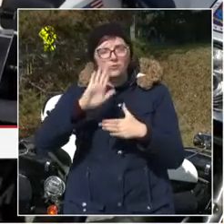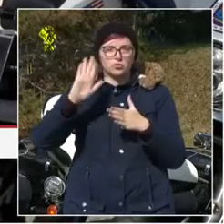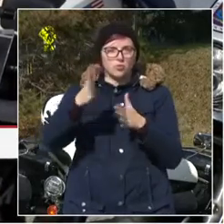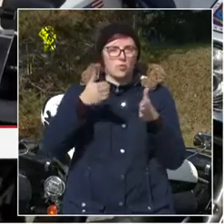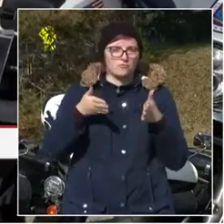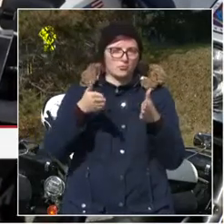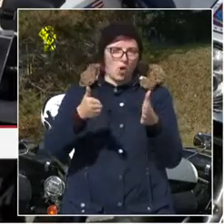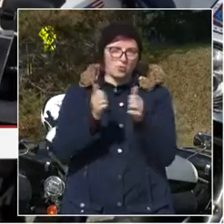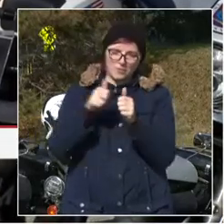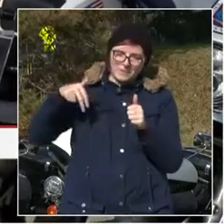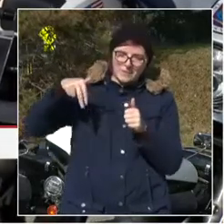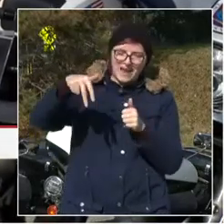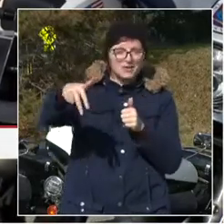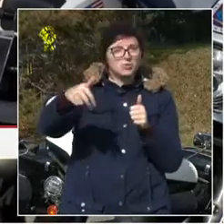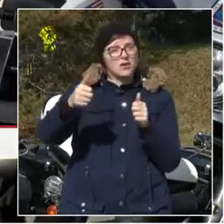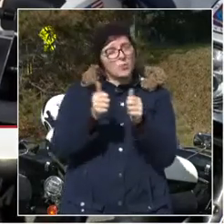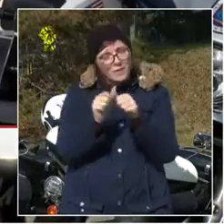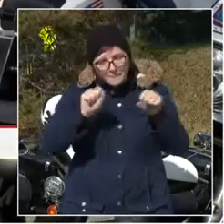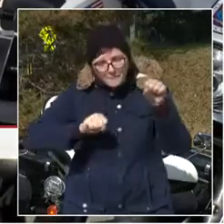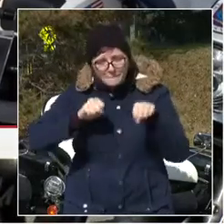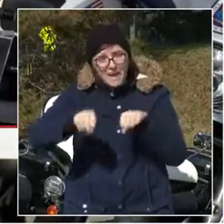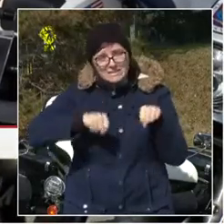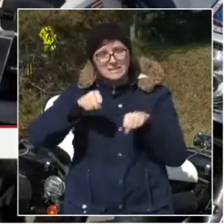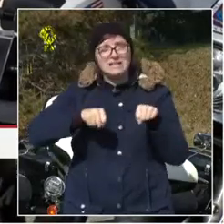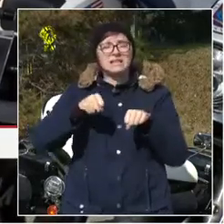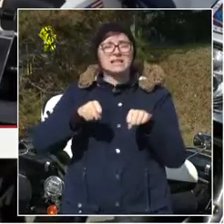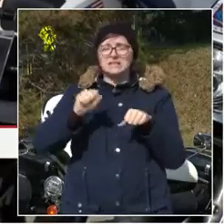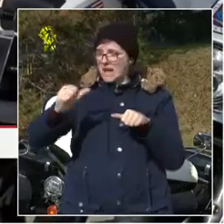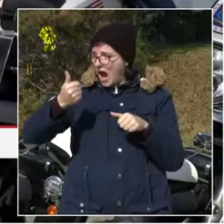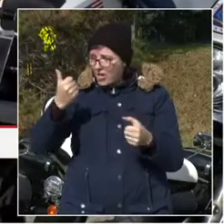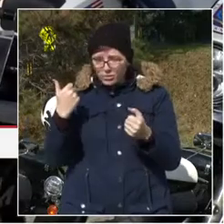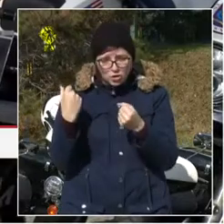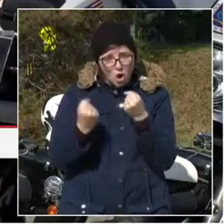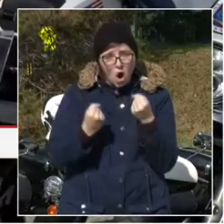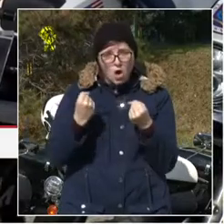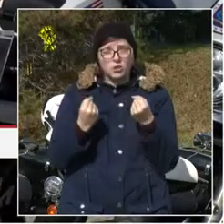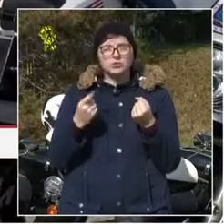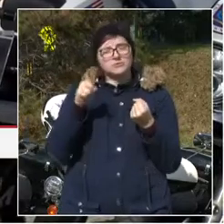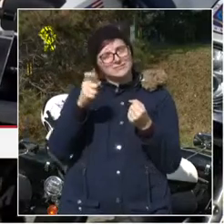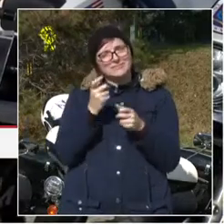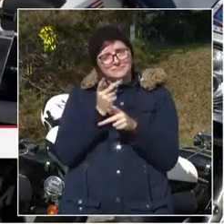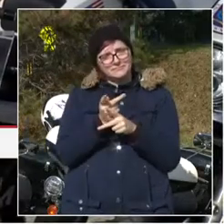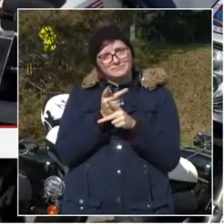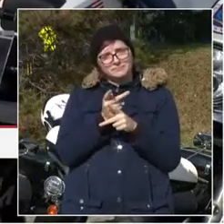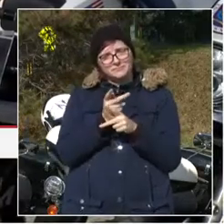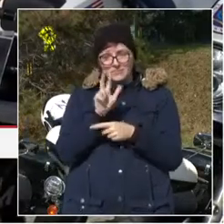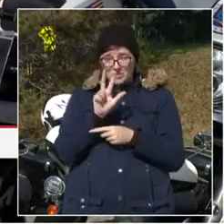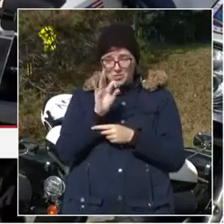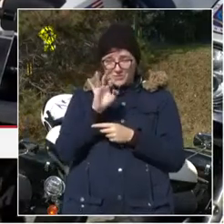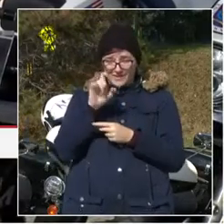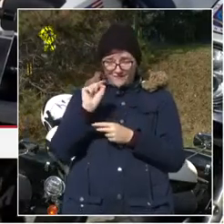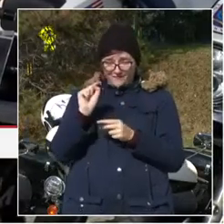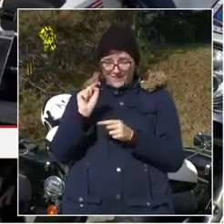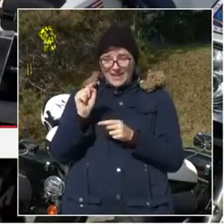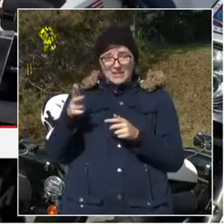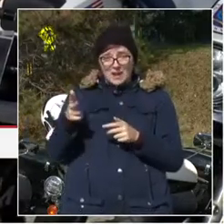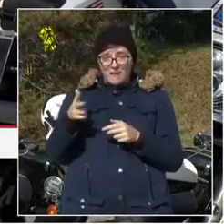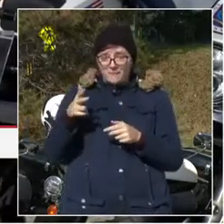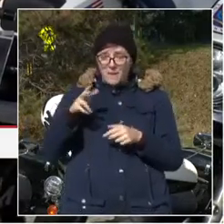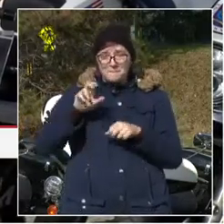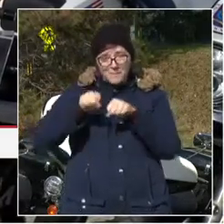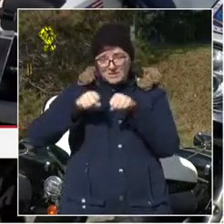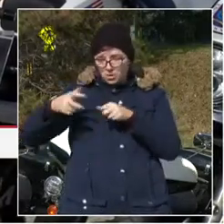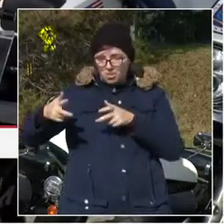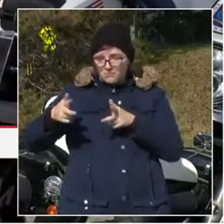Sharing the road with pedestrians, bicyclists, and other motors is so important. Give 3 feet of space when you're passing the bicyclists